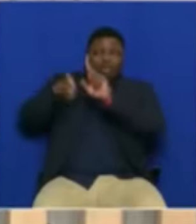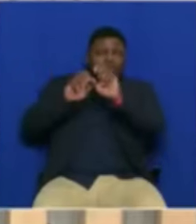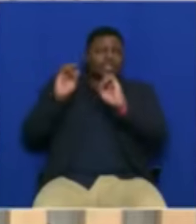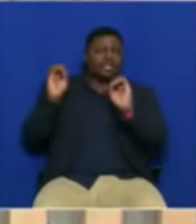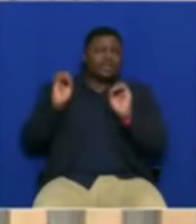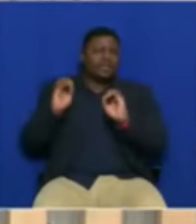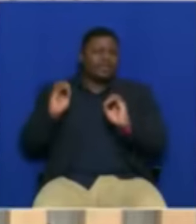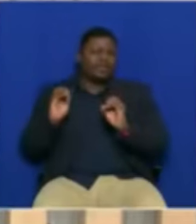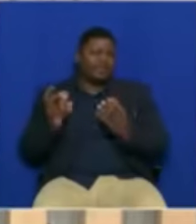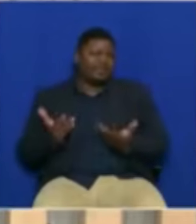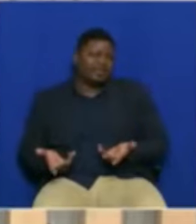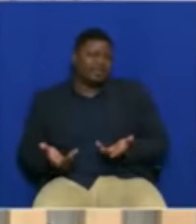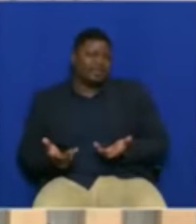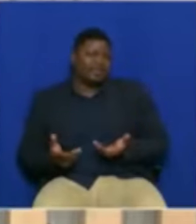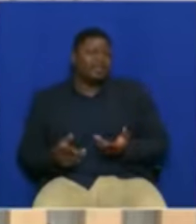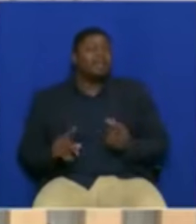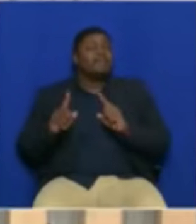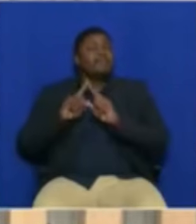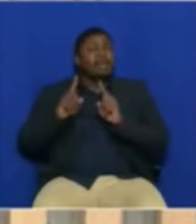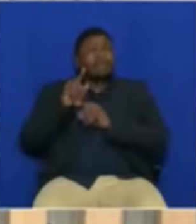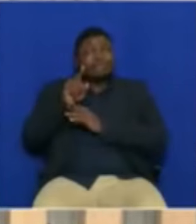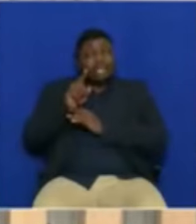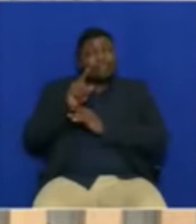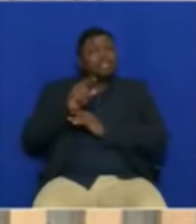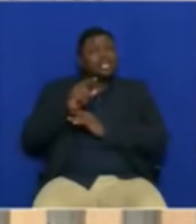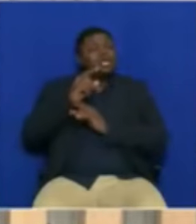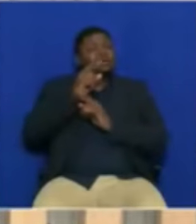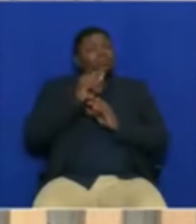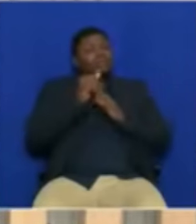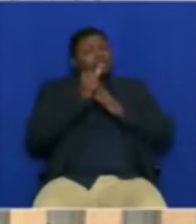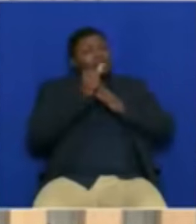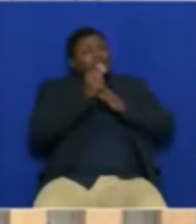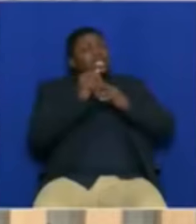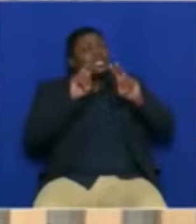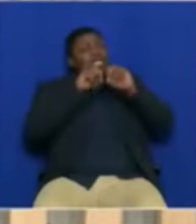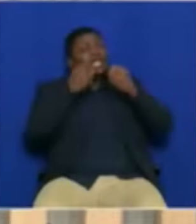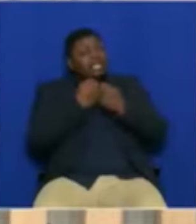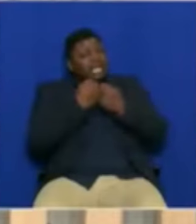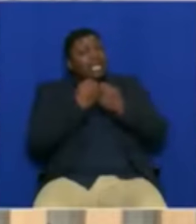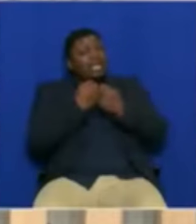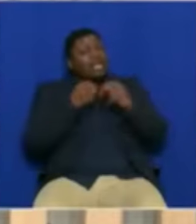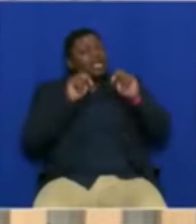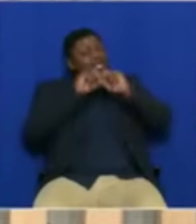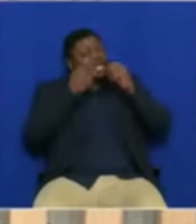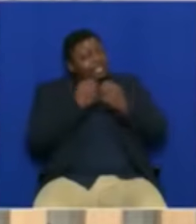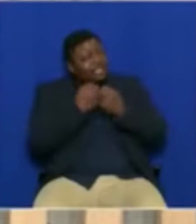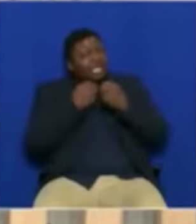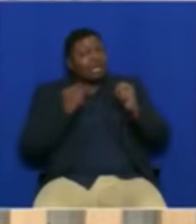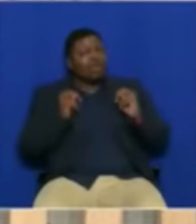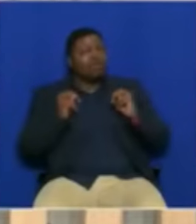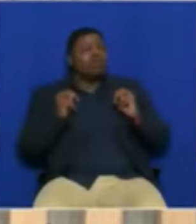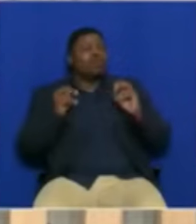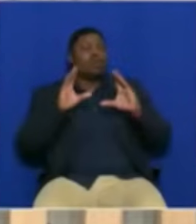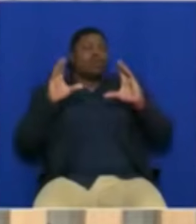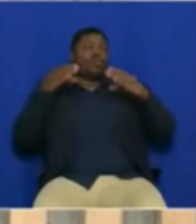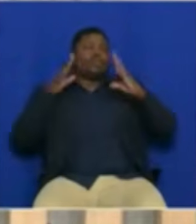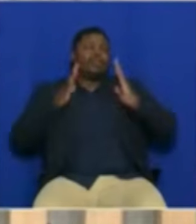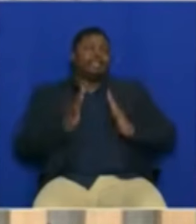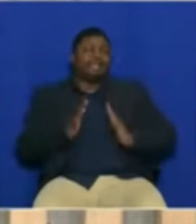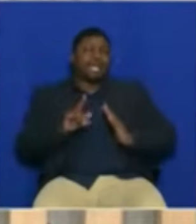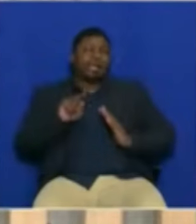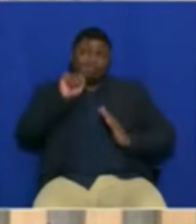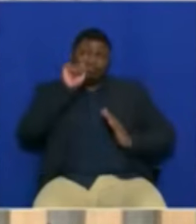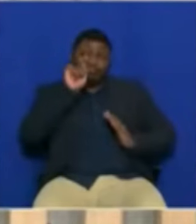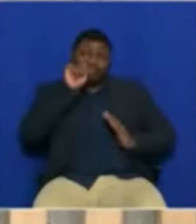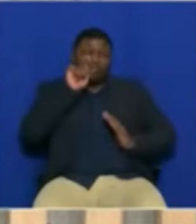the institution, national commissioner, and be snooping around, this investigation to establish an ID